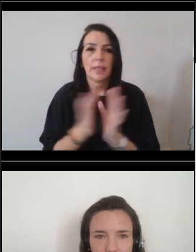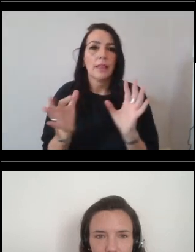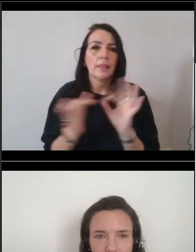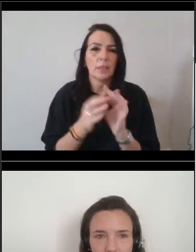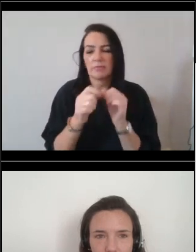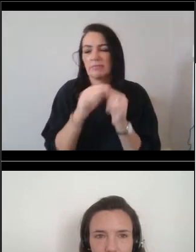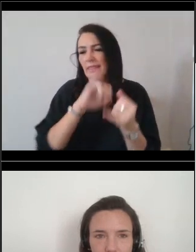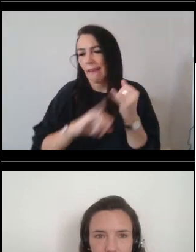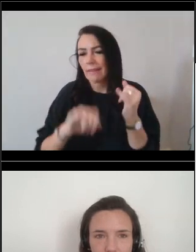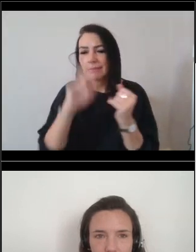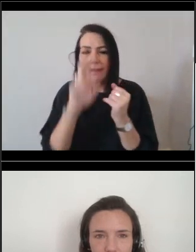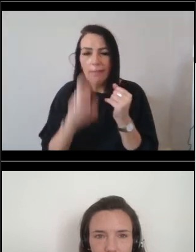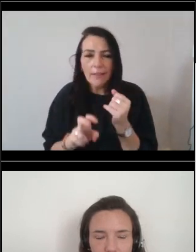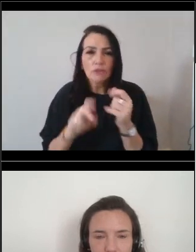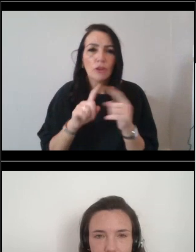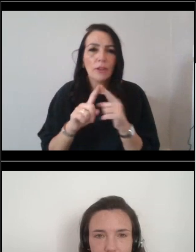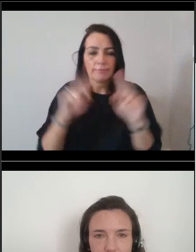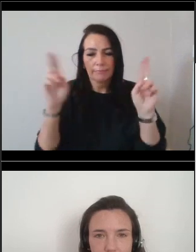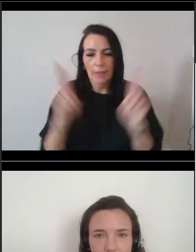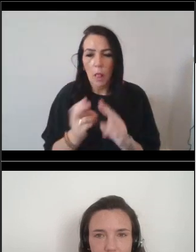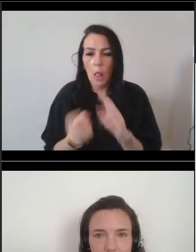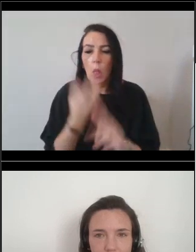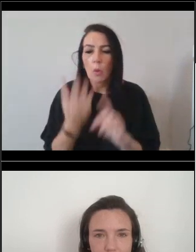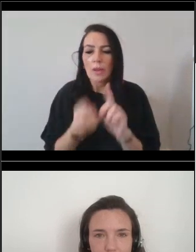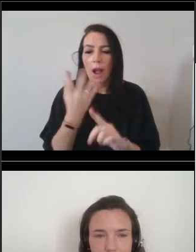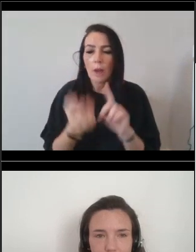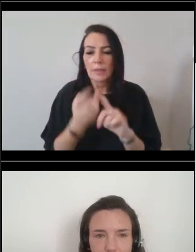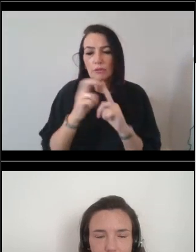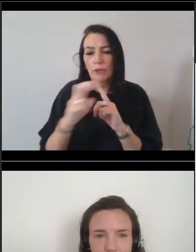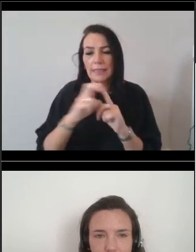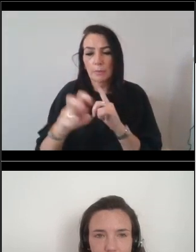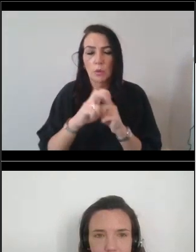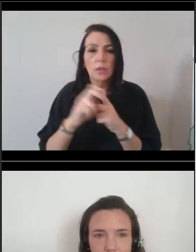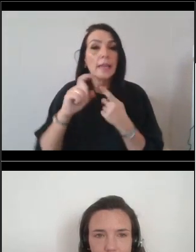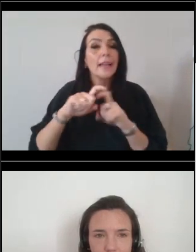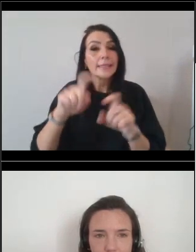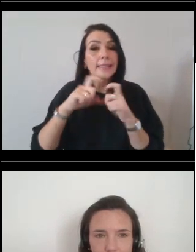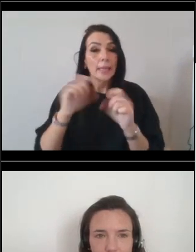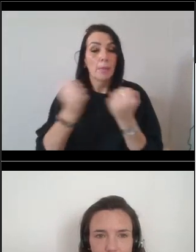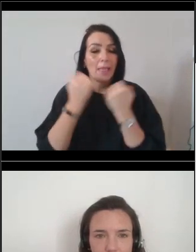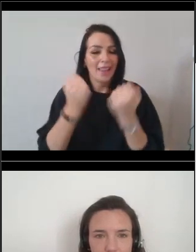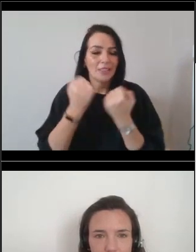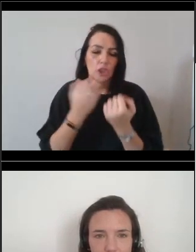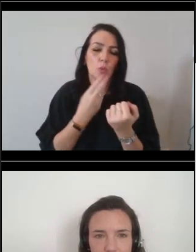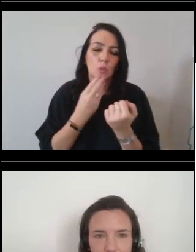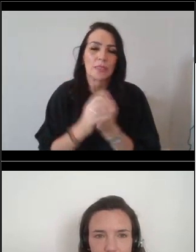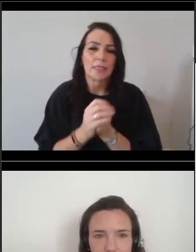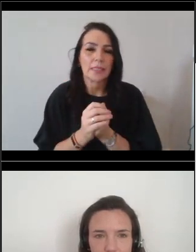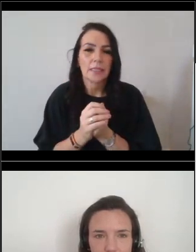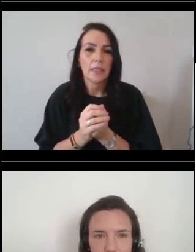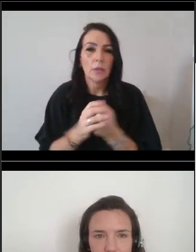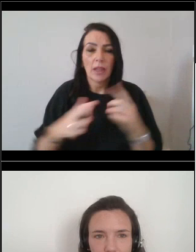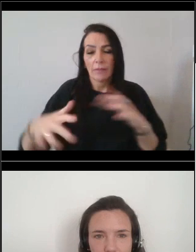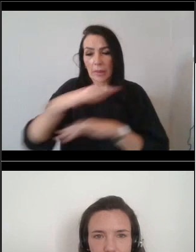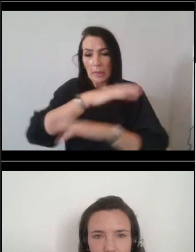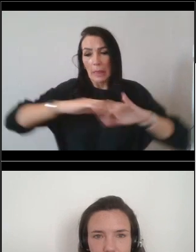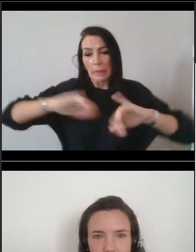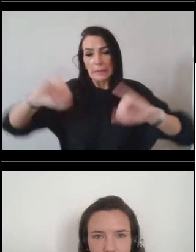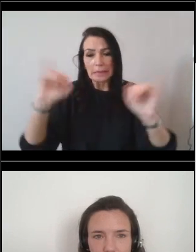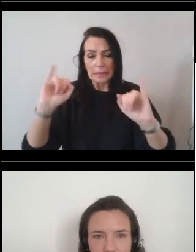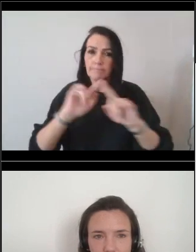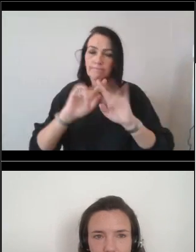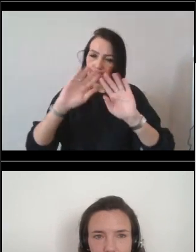efficiency, low carbon transport, and sustainable energy use. We aim to address the climate emergency and deliver the wider benefits